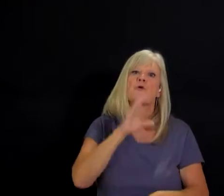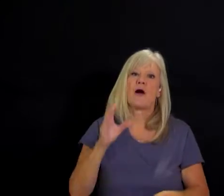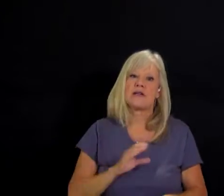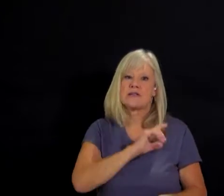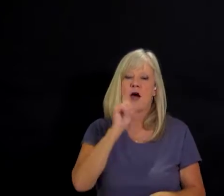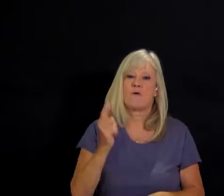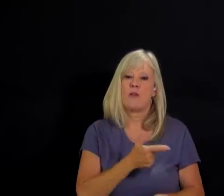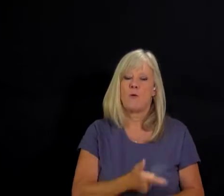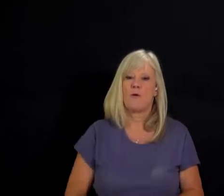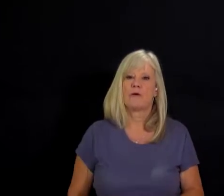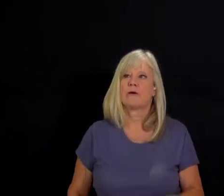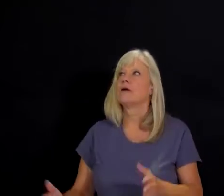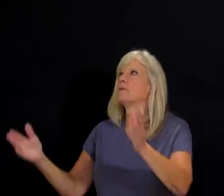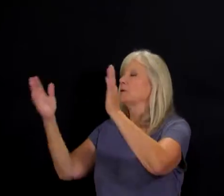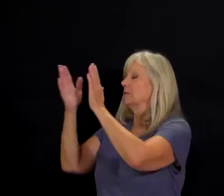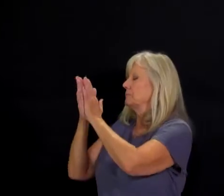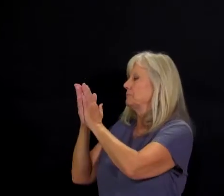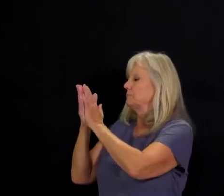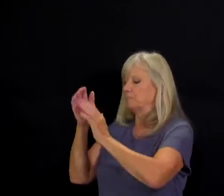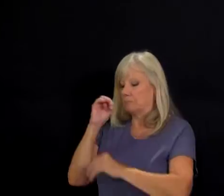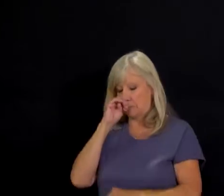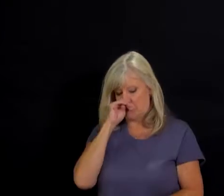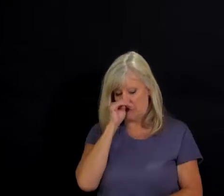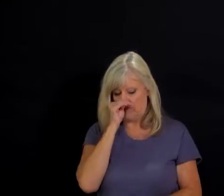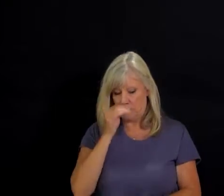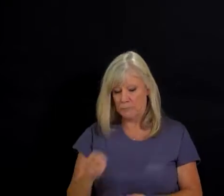our Lord. Amen.